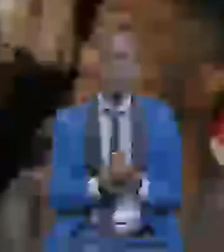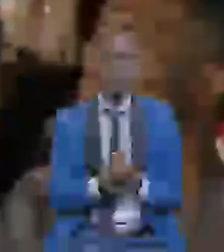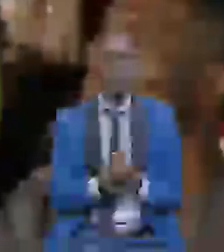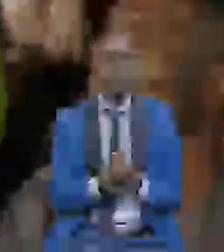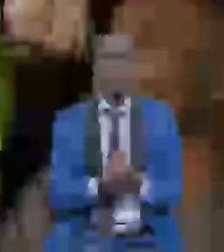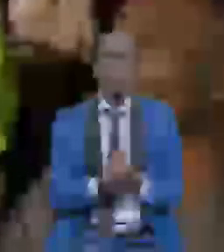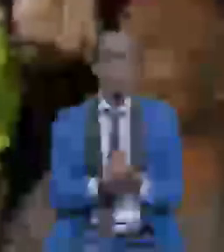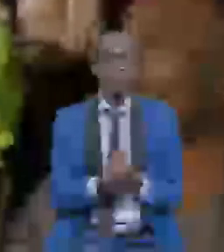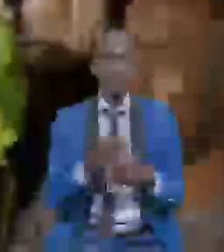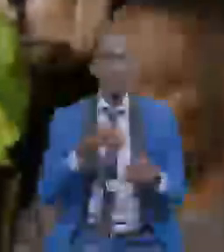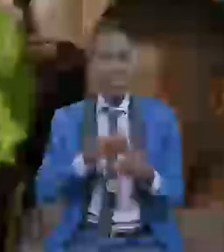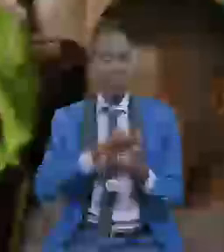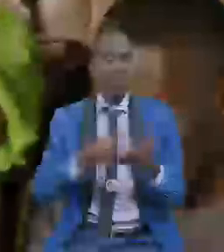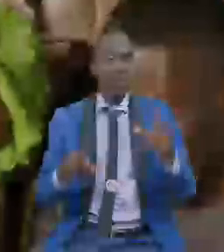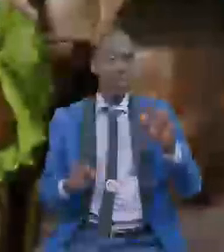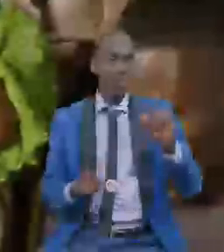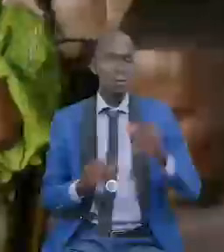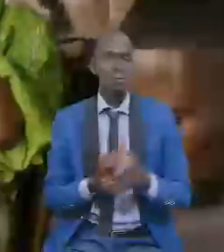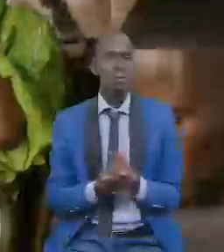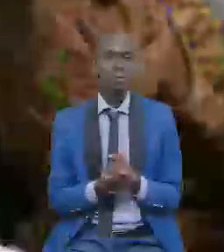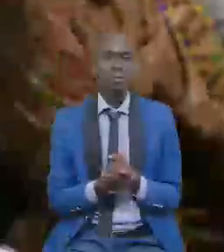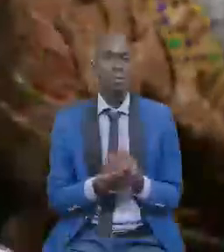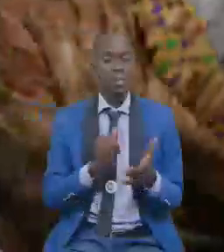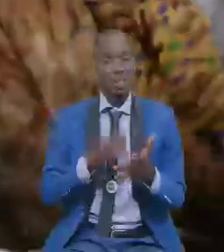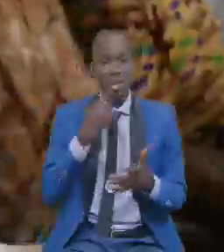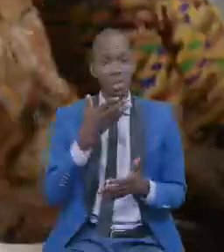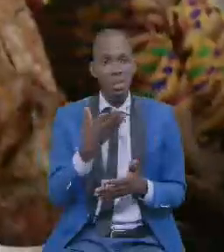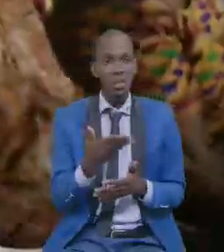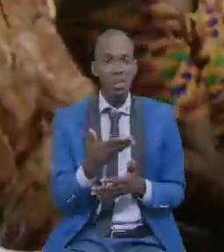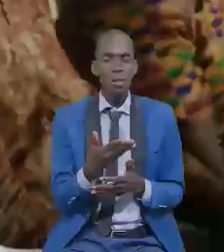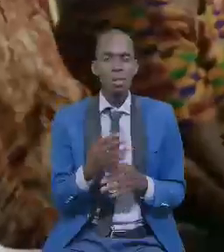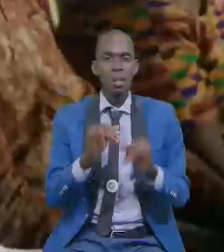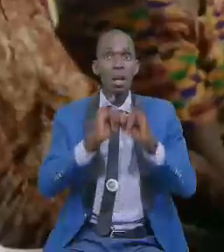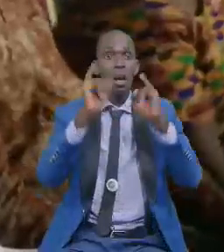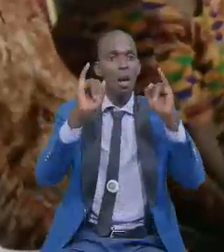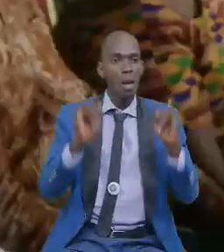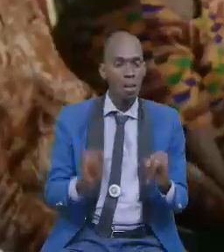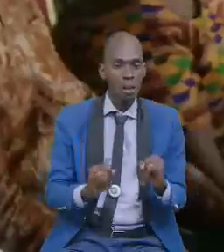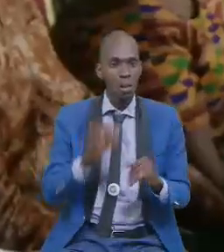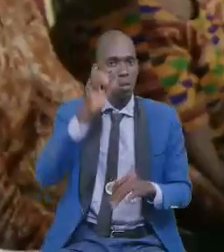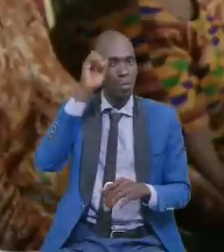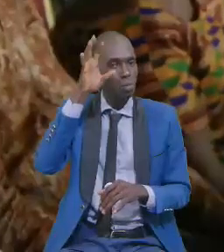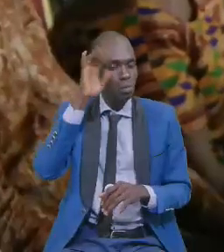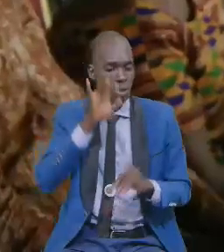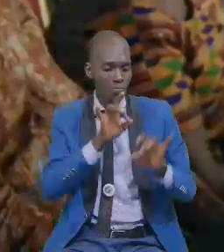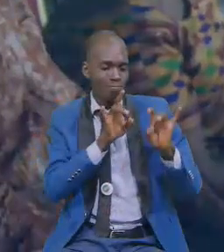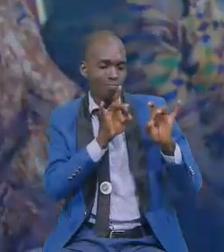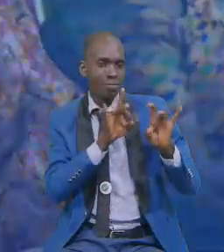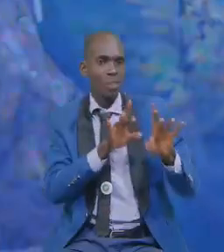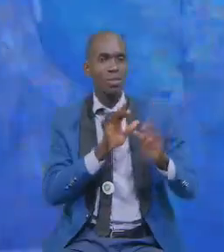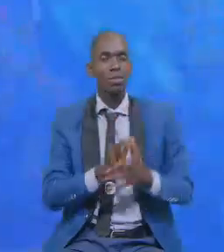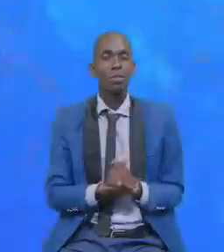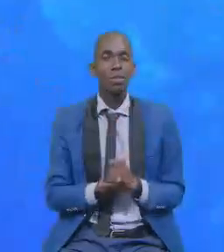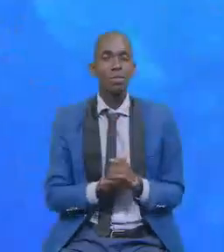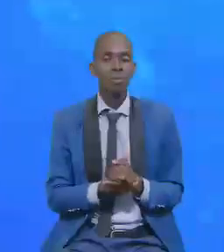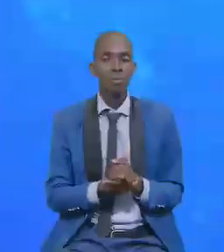In verse 20, it says, idolatry, witchcraft, hatred.